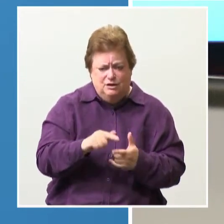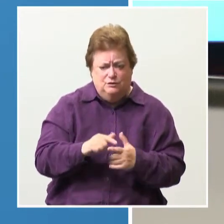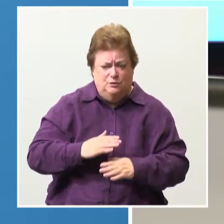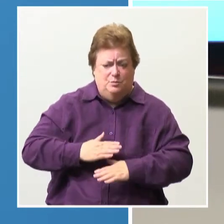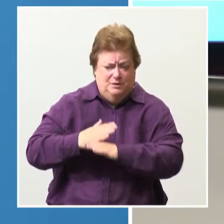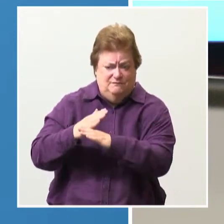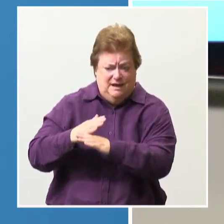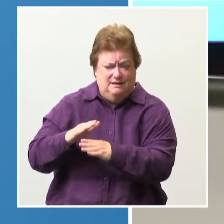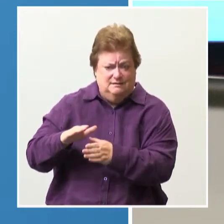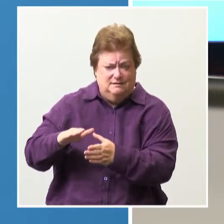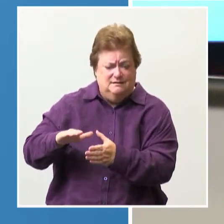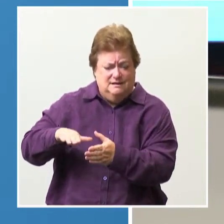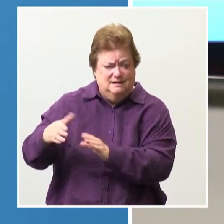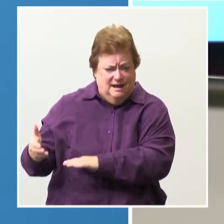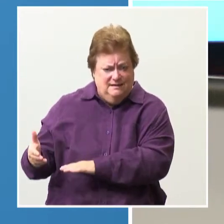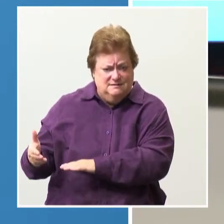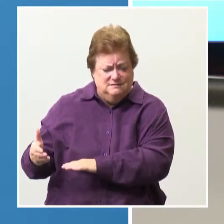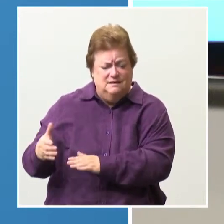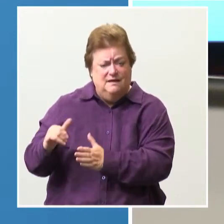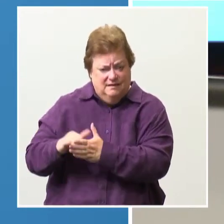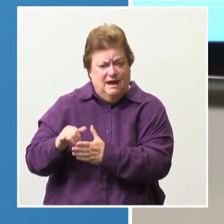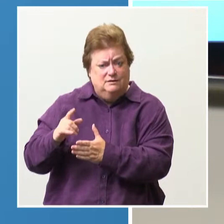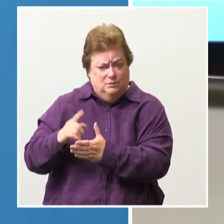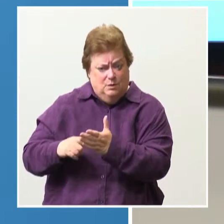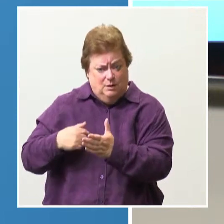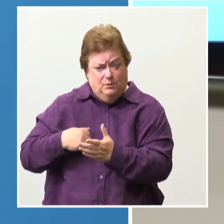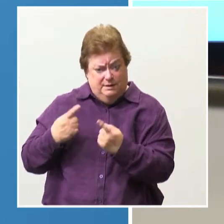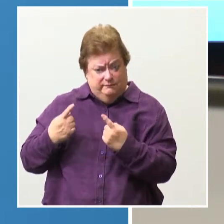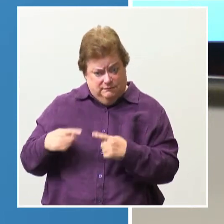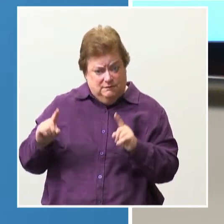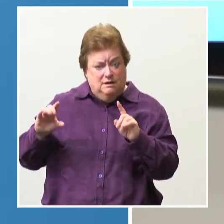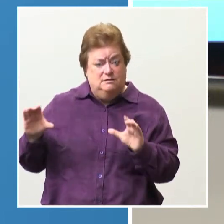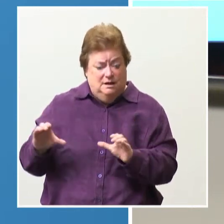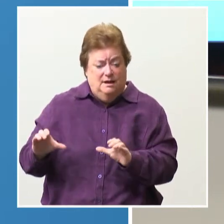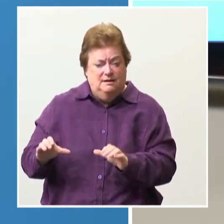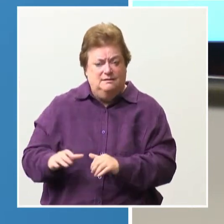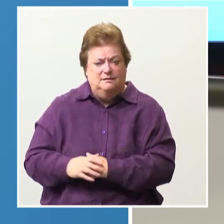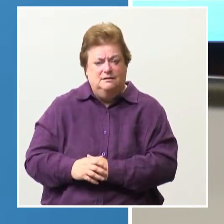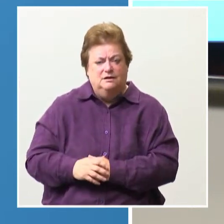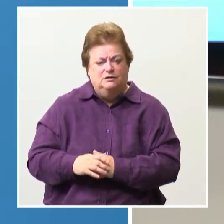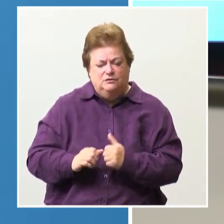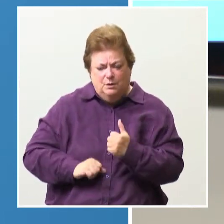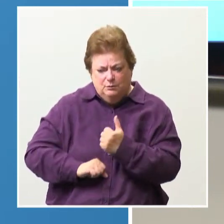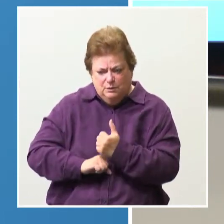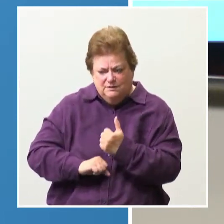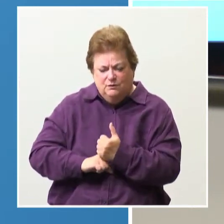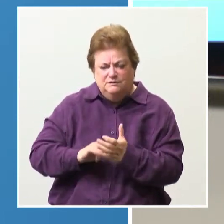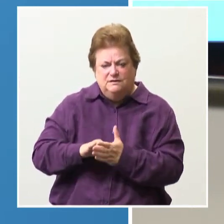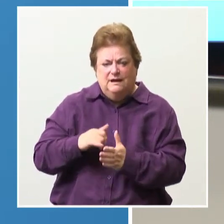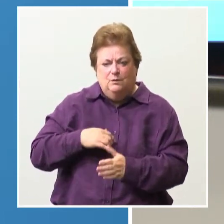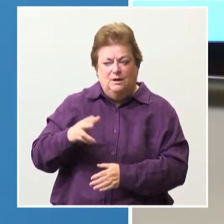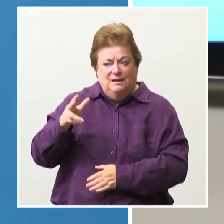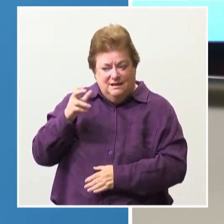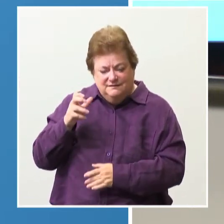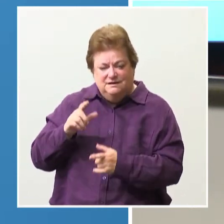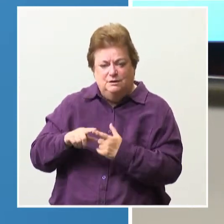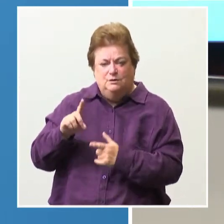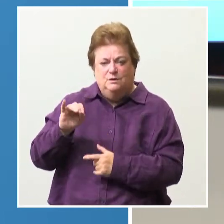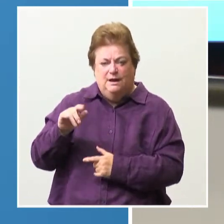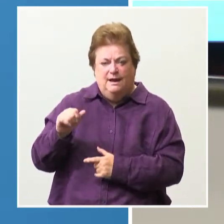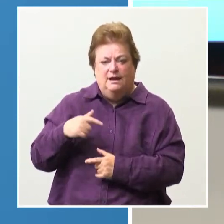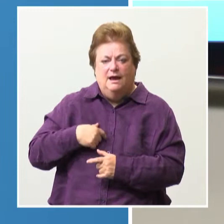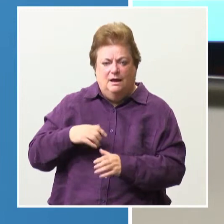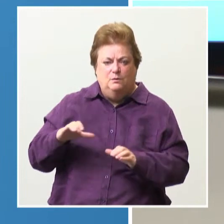done. So it reinforces that we're listening to the data and taking the right